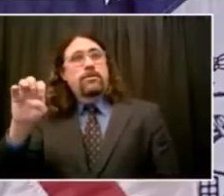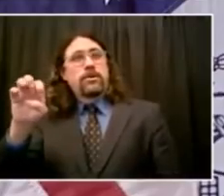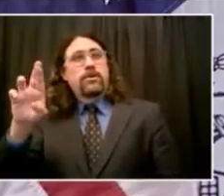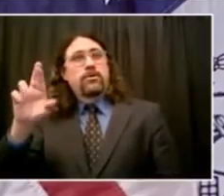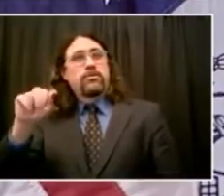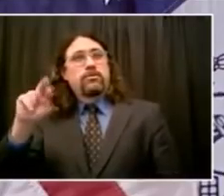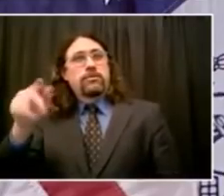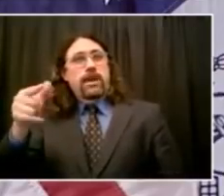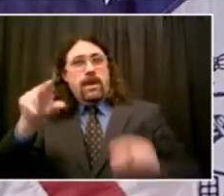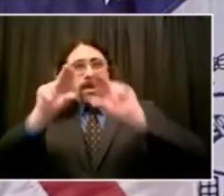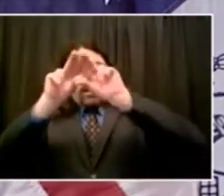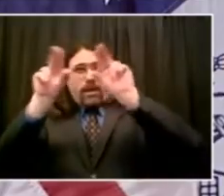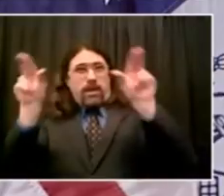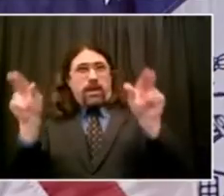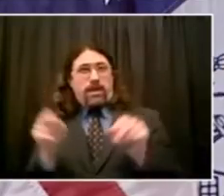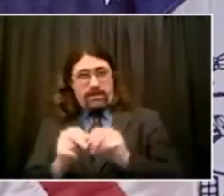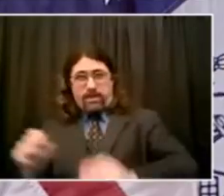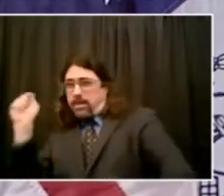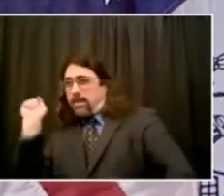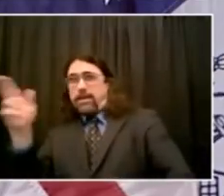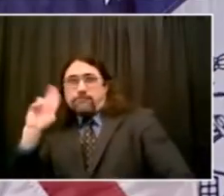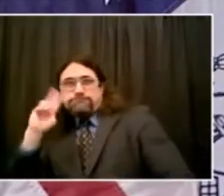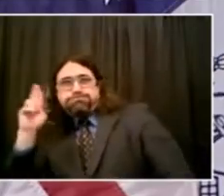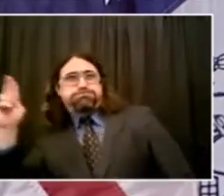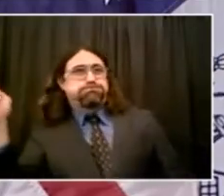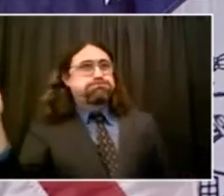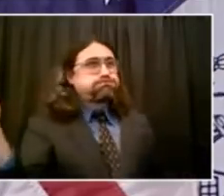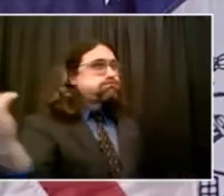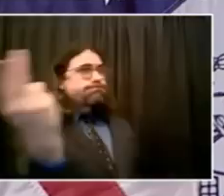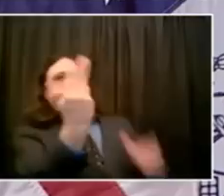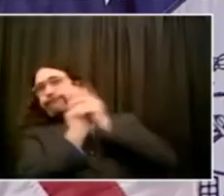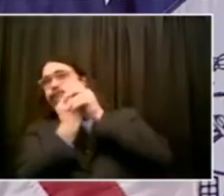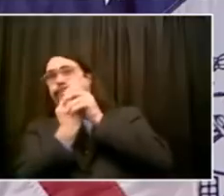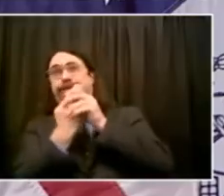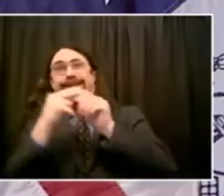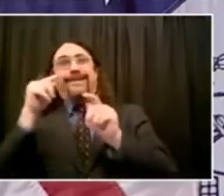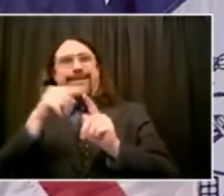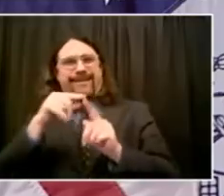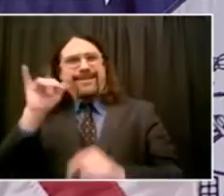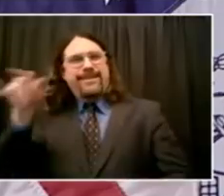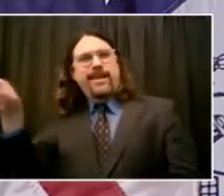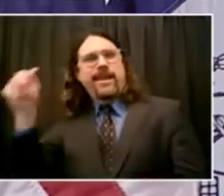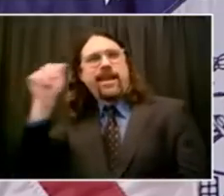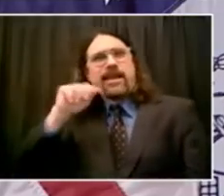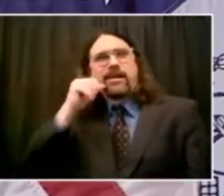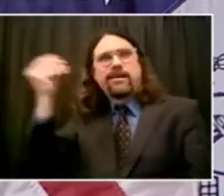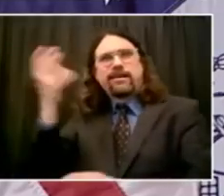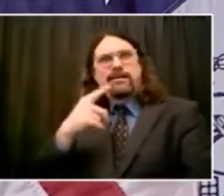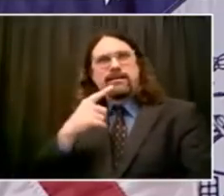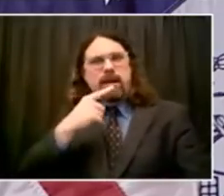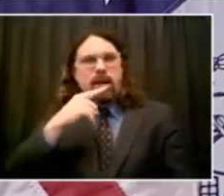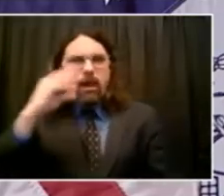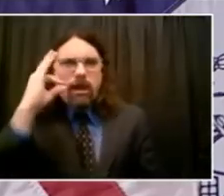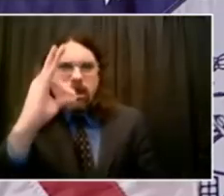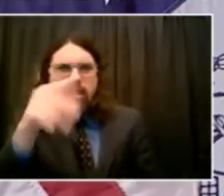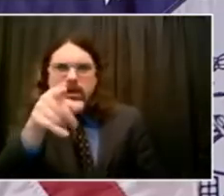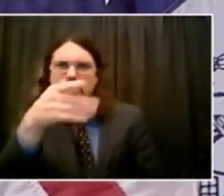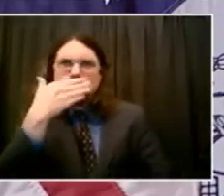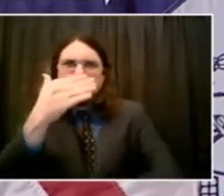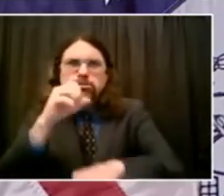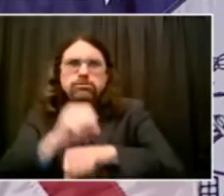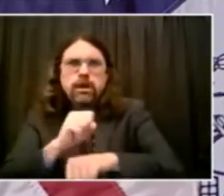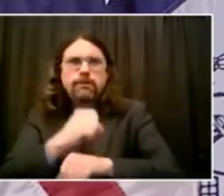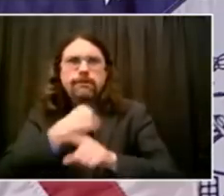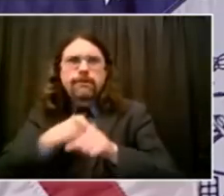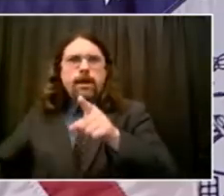something important. She liked the way I said it, and we went back and forth about what was going on here, what was going on